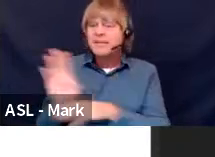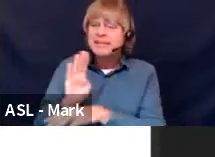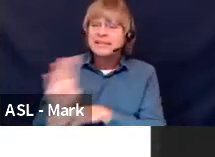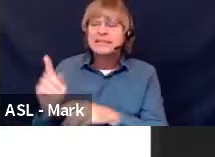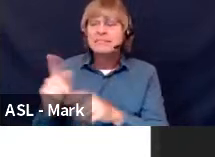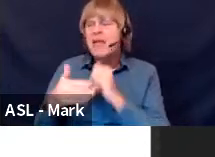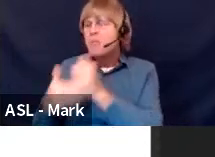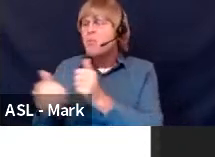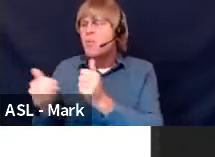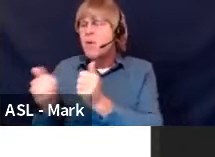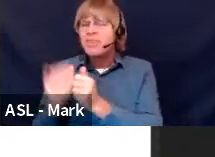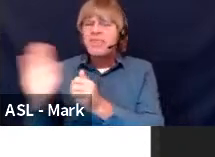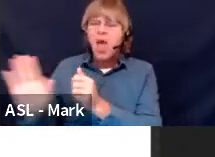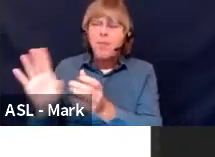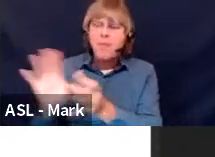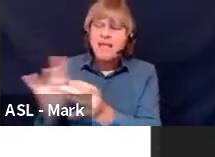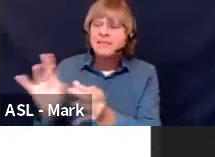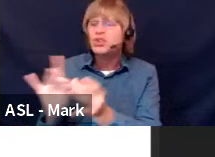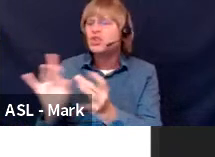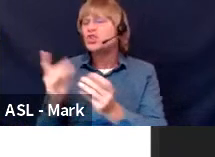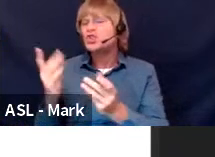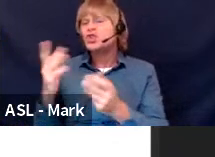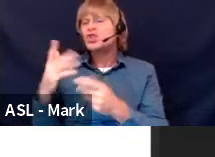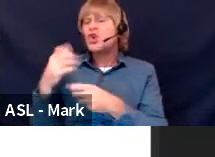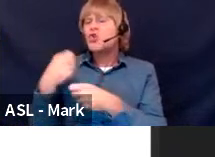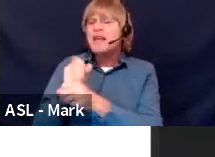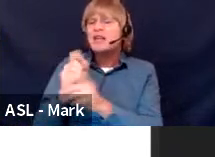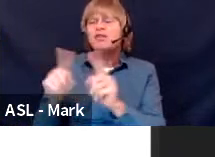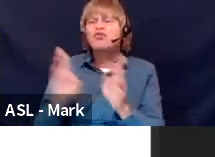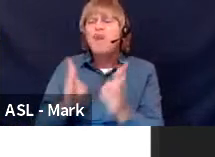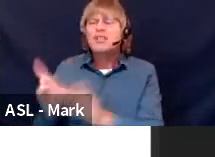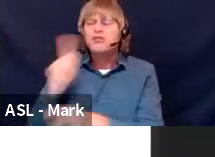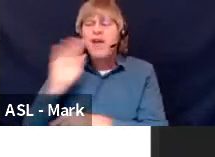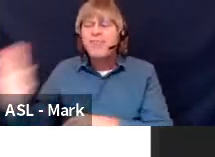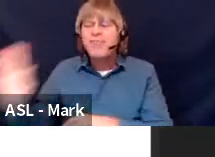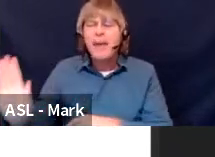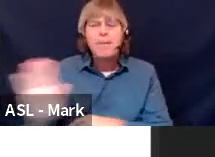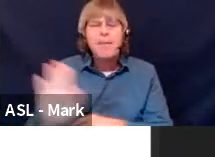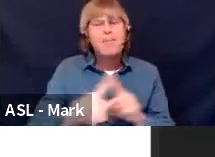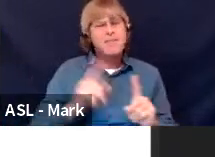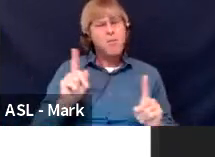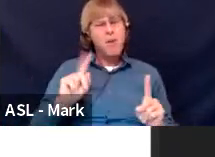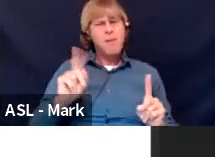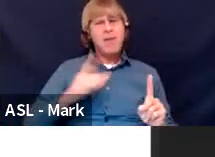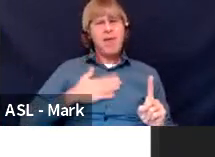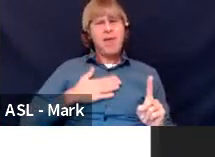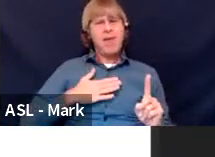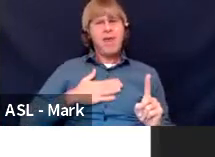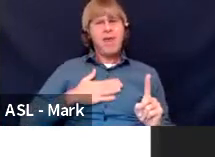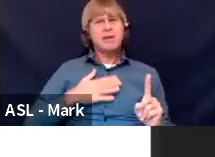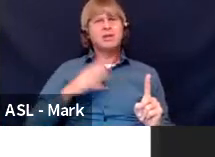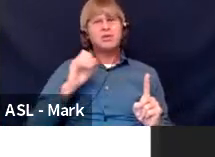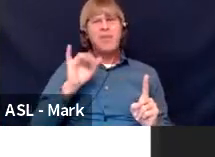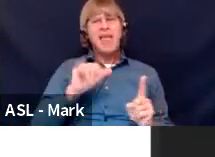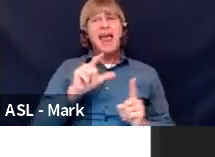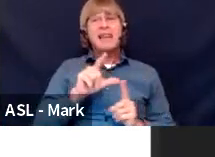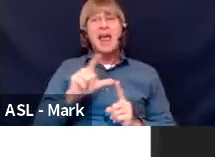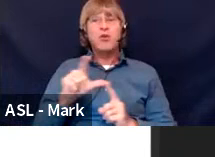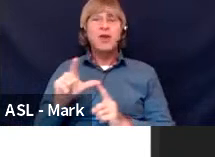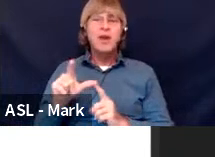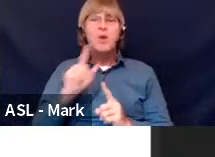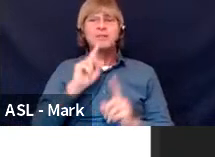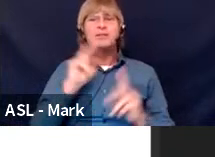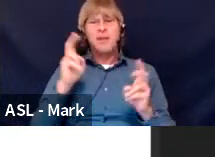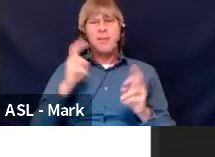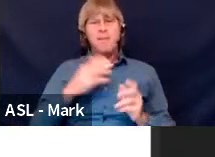business, helping them with their messaging, and creating strategies for them. But I needed something for me, and so lettering was